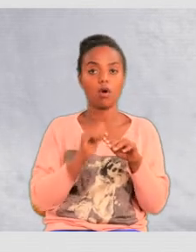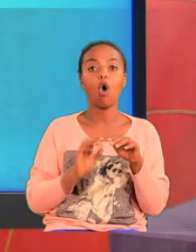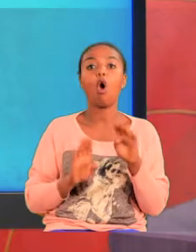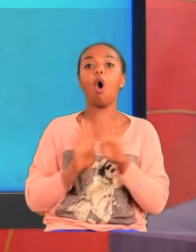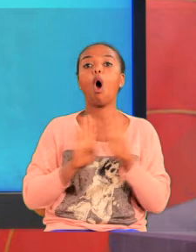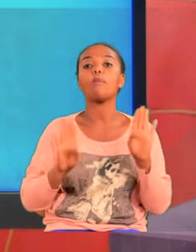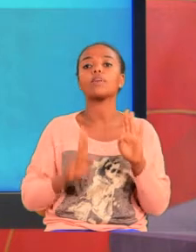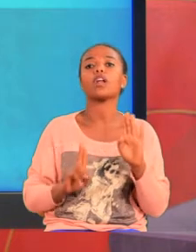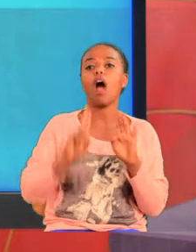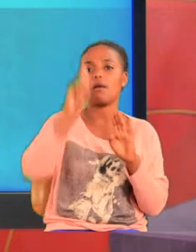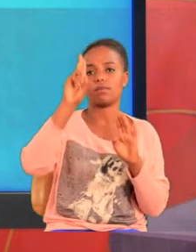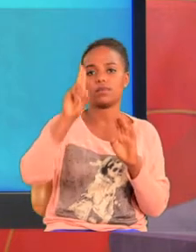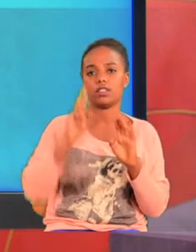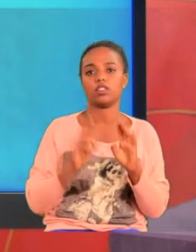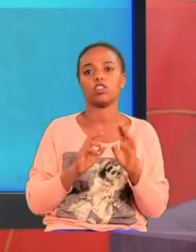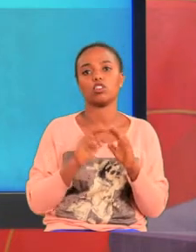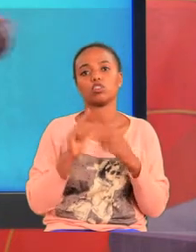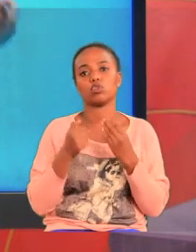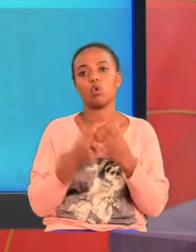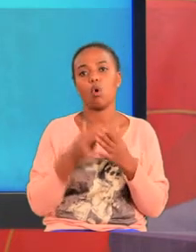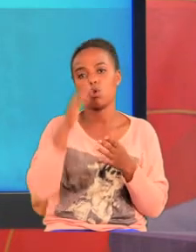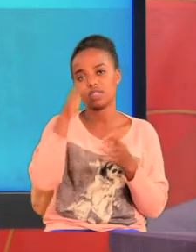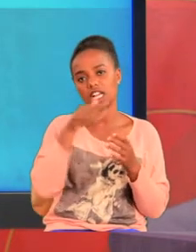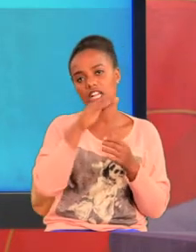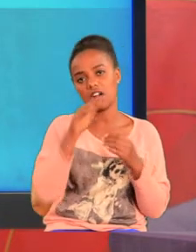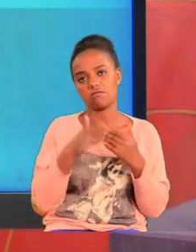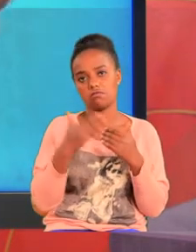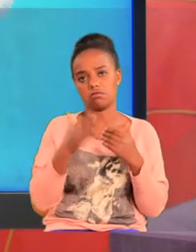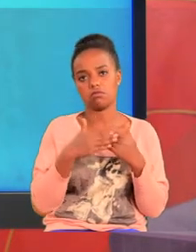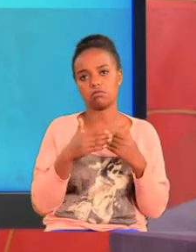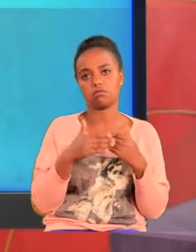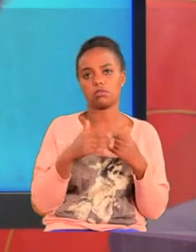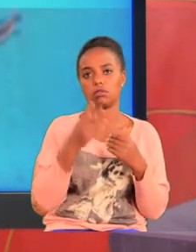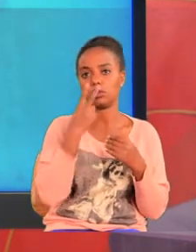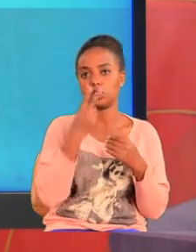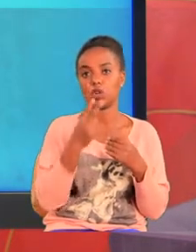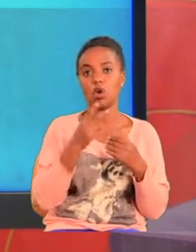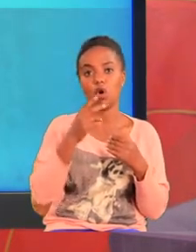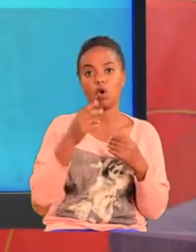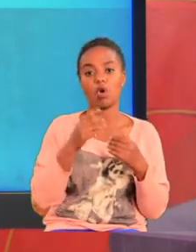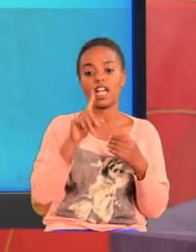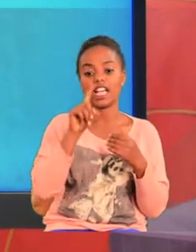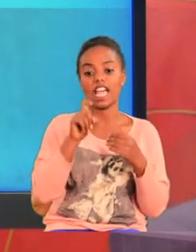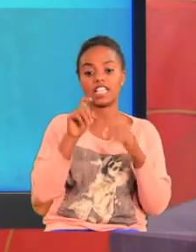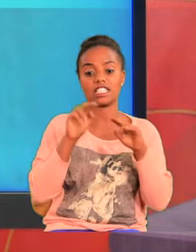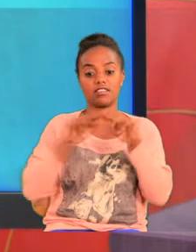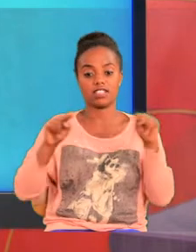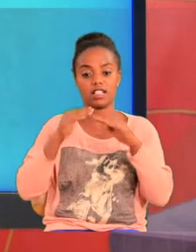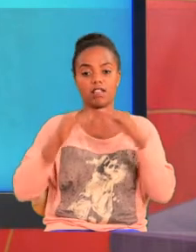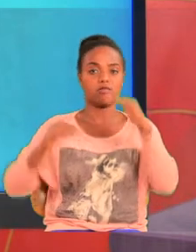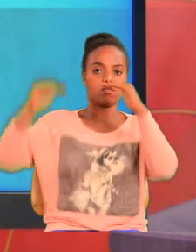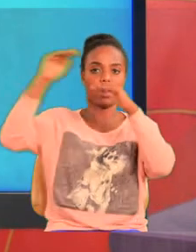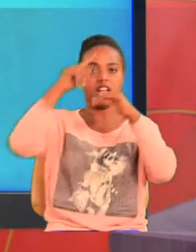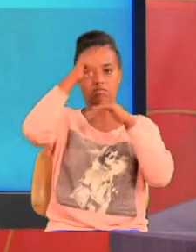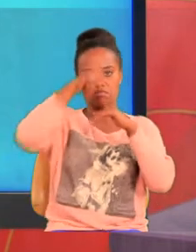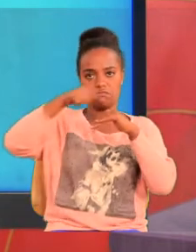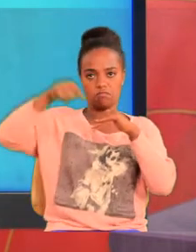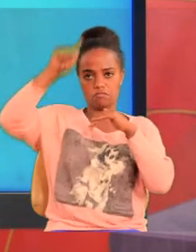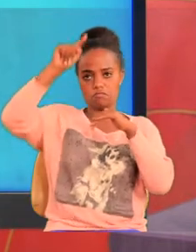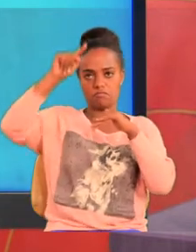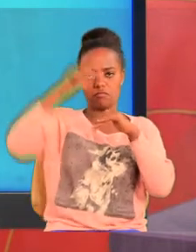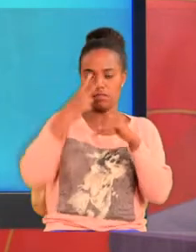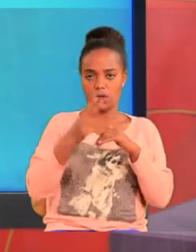up. The graph, roughly sketching, it may have this form. It's above x-axis. It opens up. This